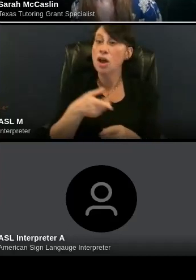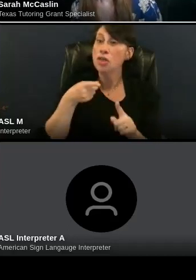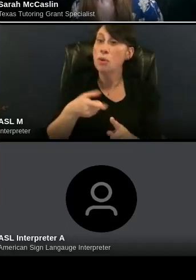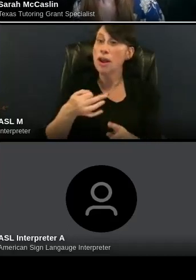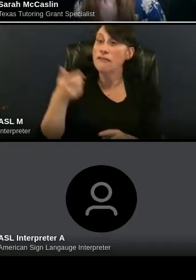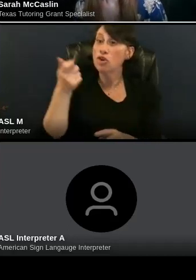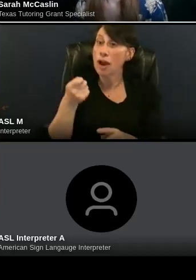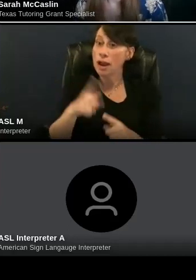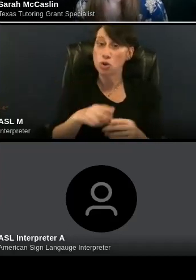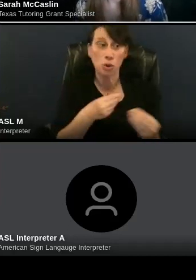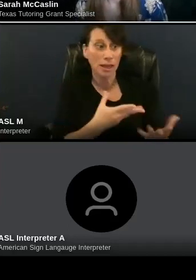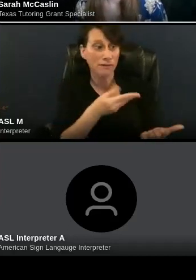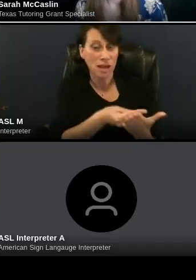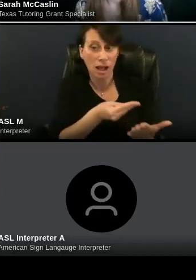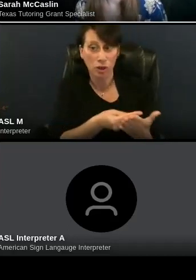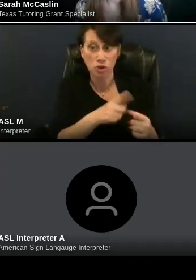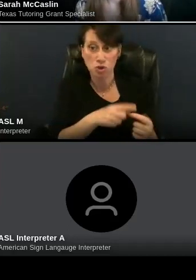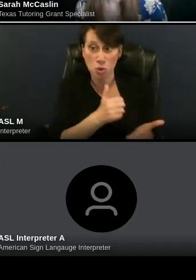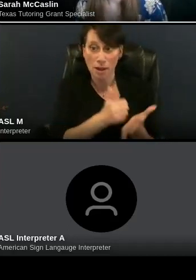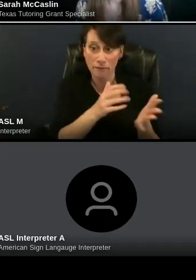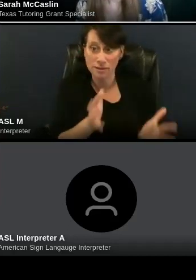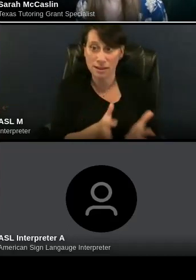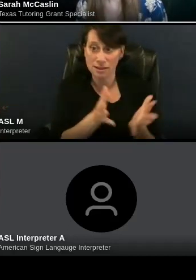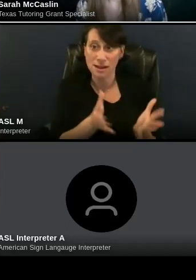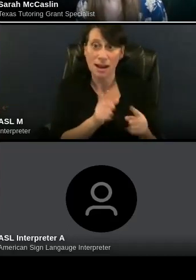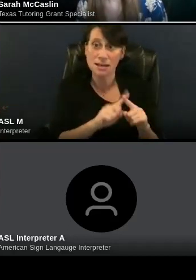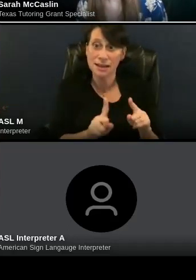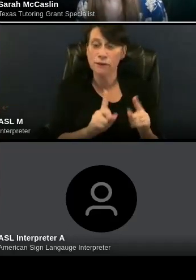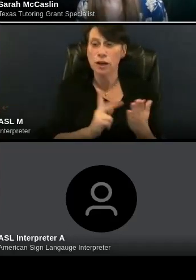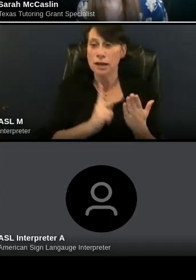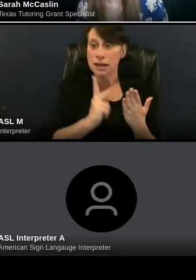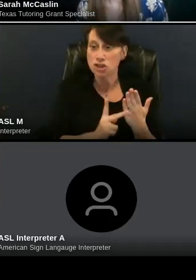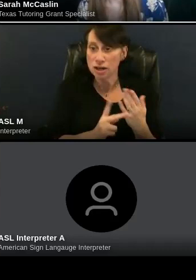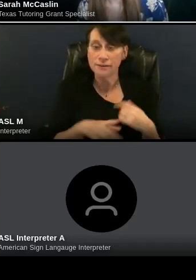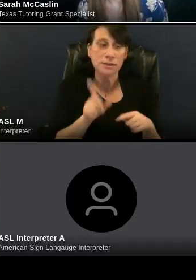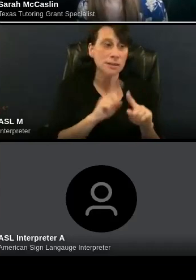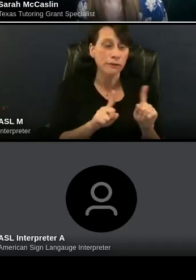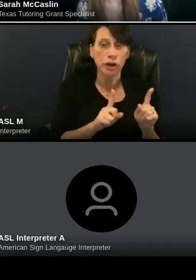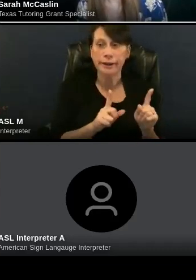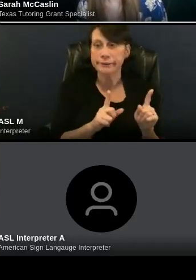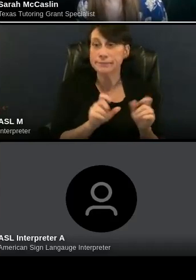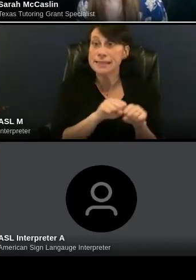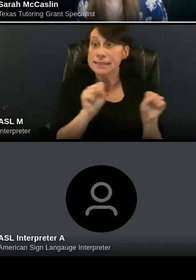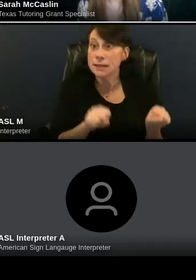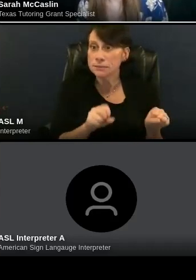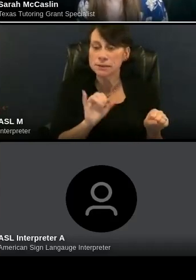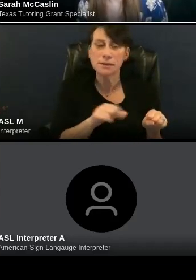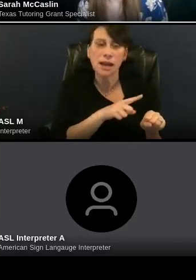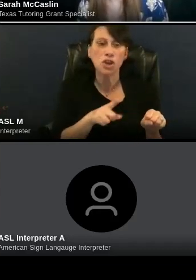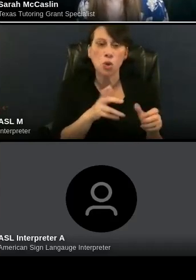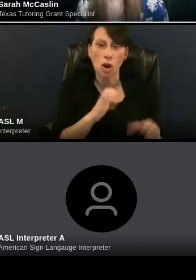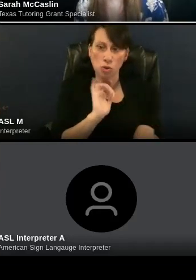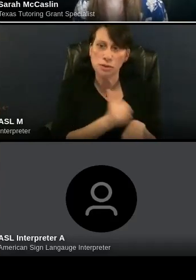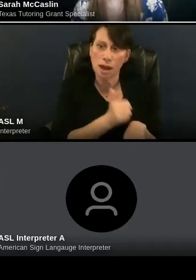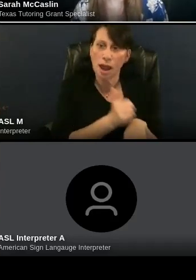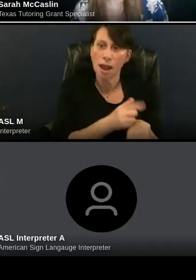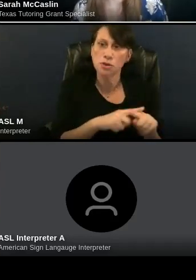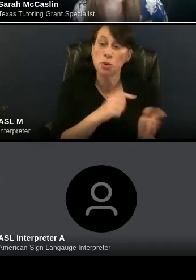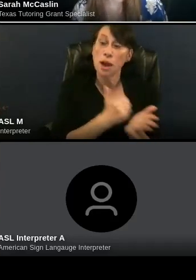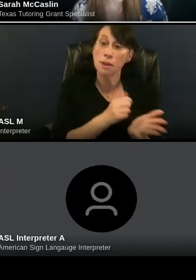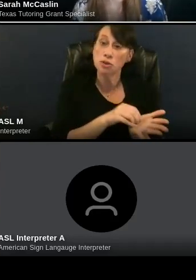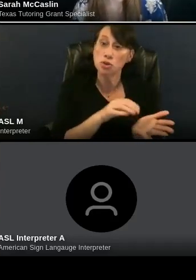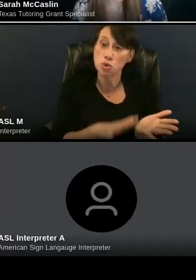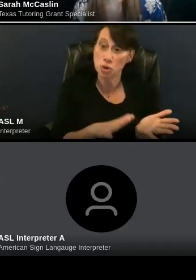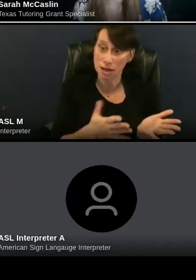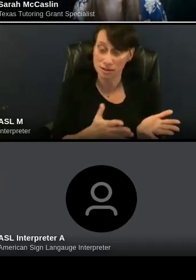to give dollars to help facilitate different initiatives and different systems that you guys want to put in place to help students